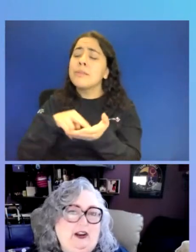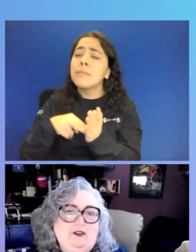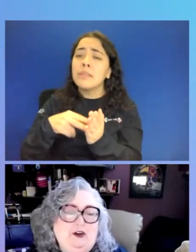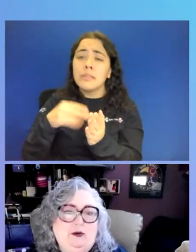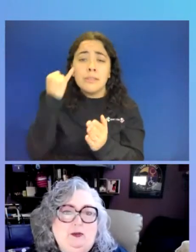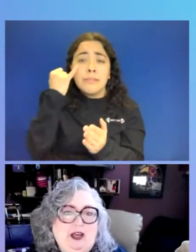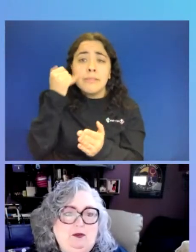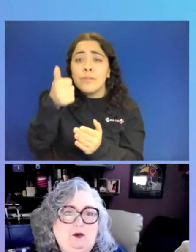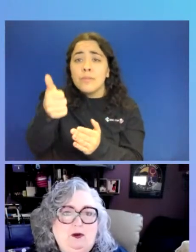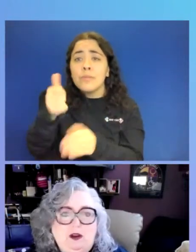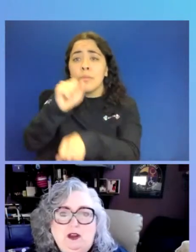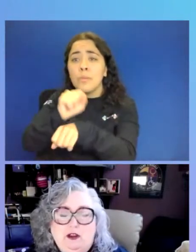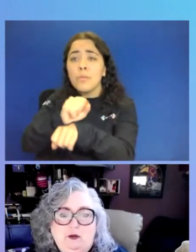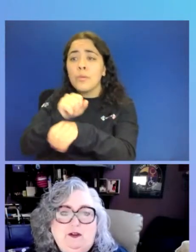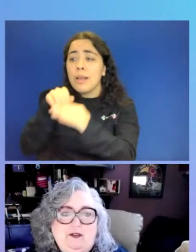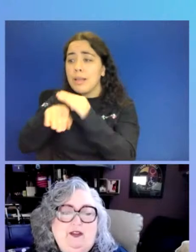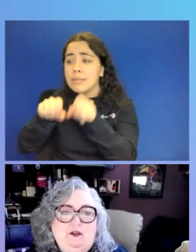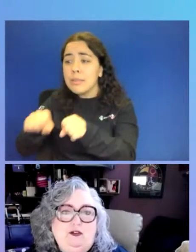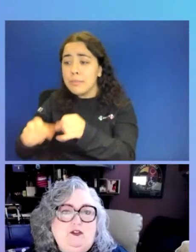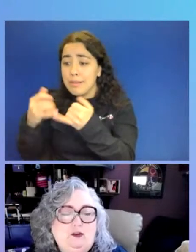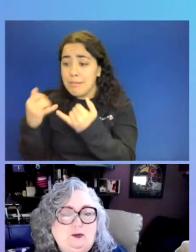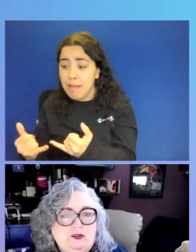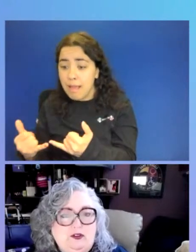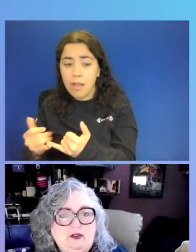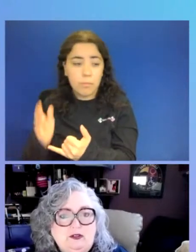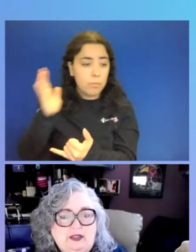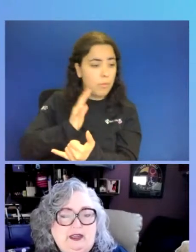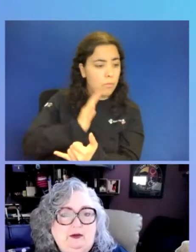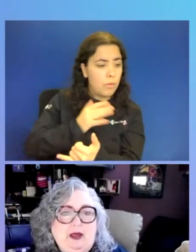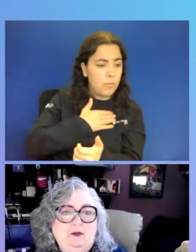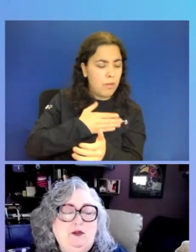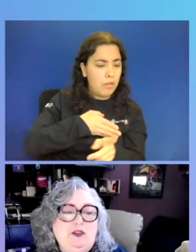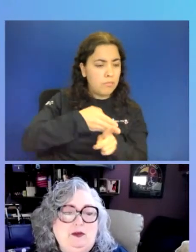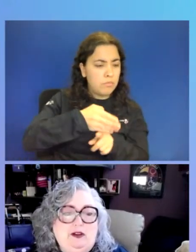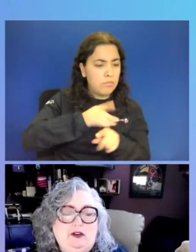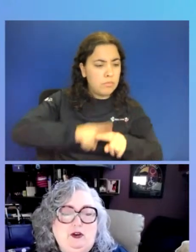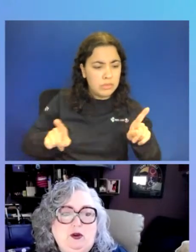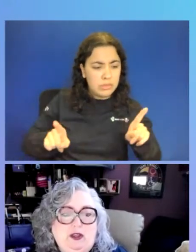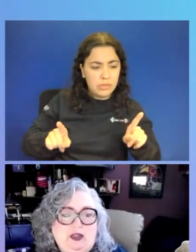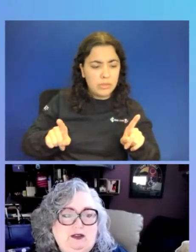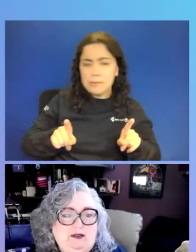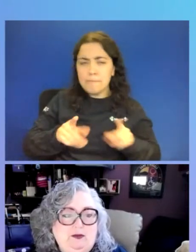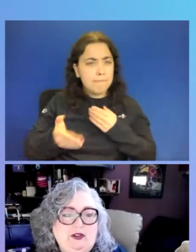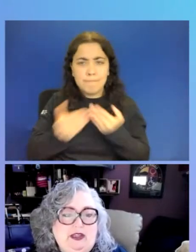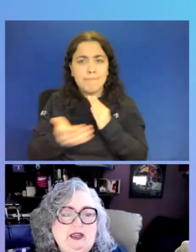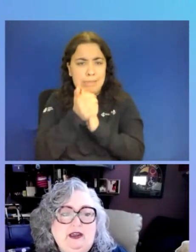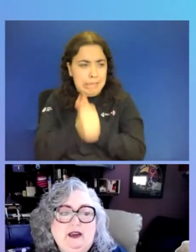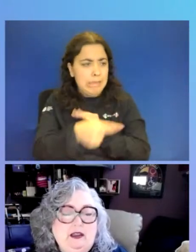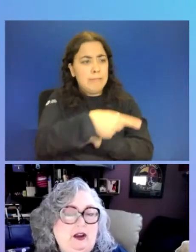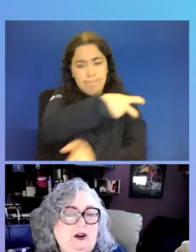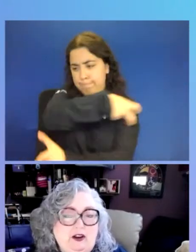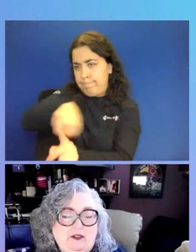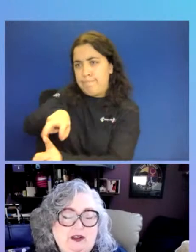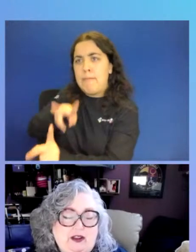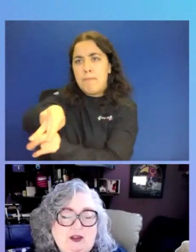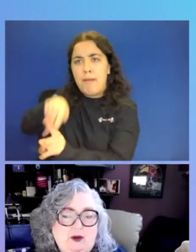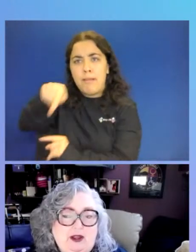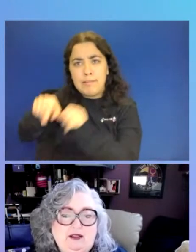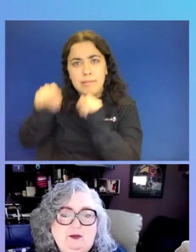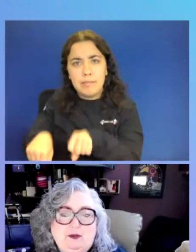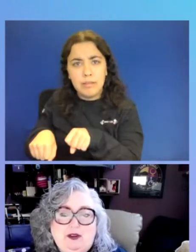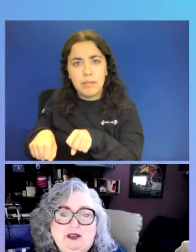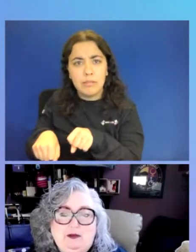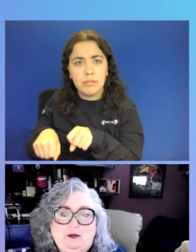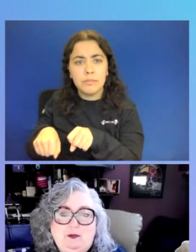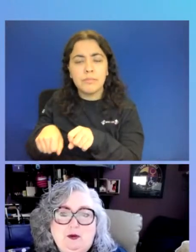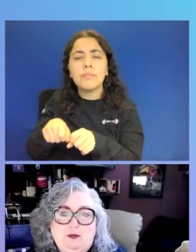and you had a different career path before, you can find those transferable skills and move them into your work in accessibility. They are definitely